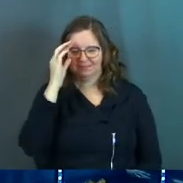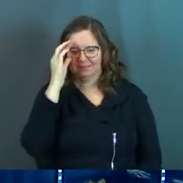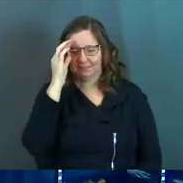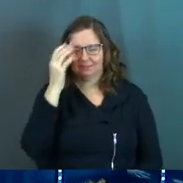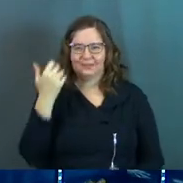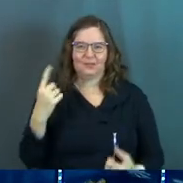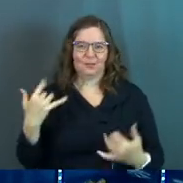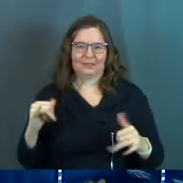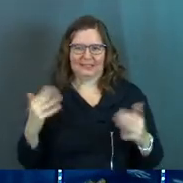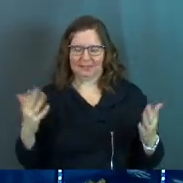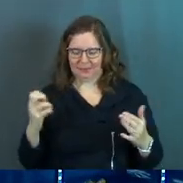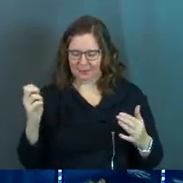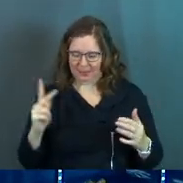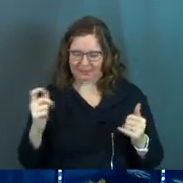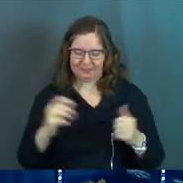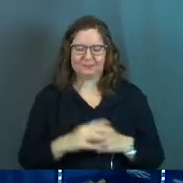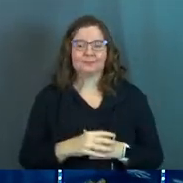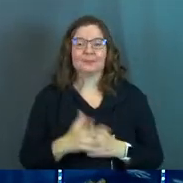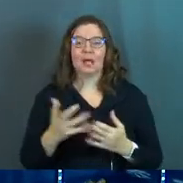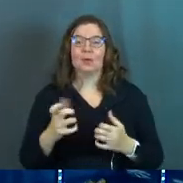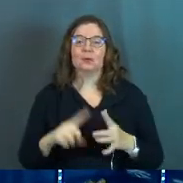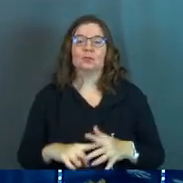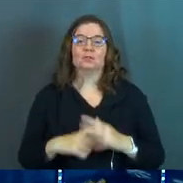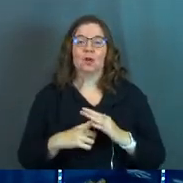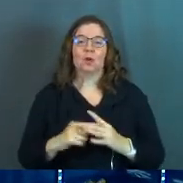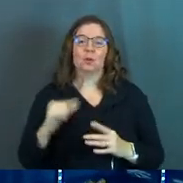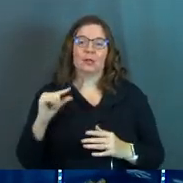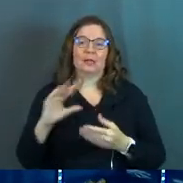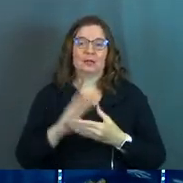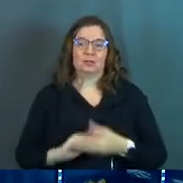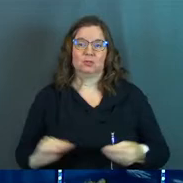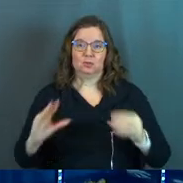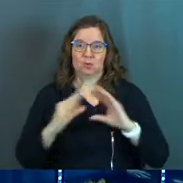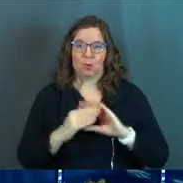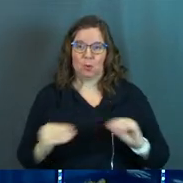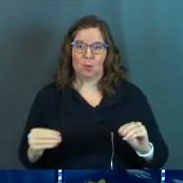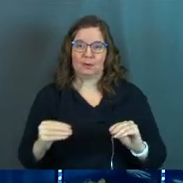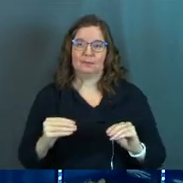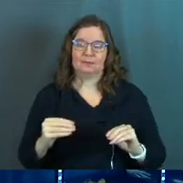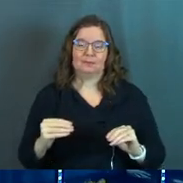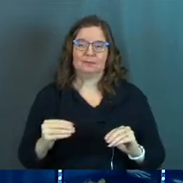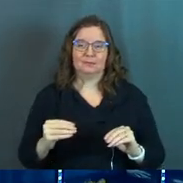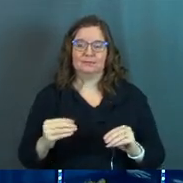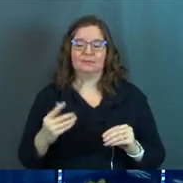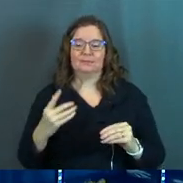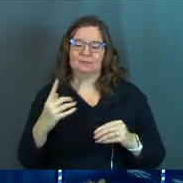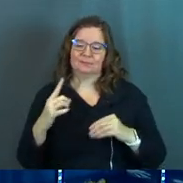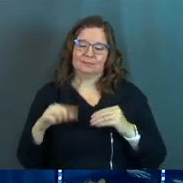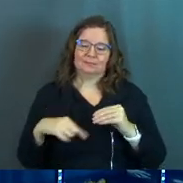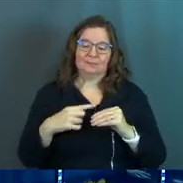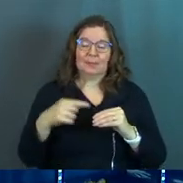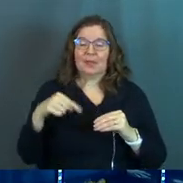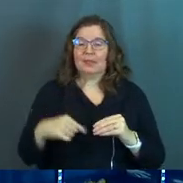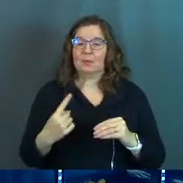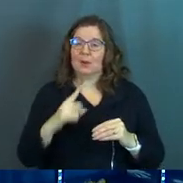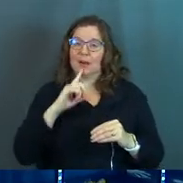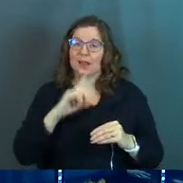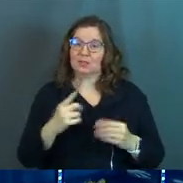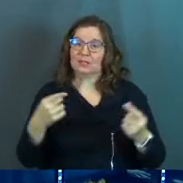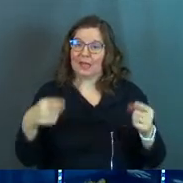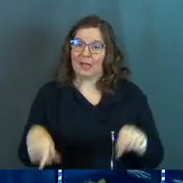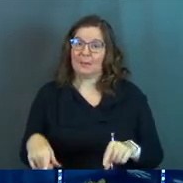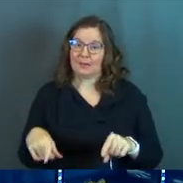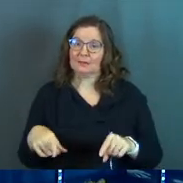Everybody's still here. Okay. I want to start with a little story, a little bit lighthearted, but this one